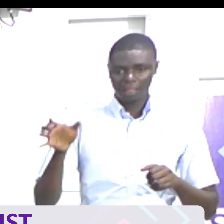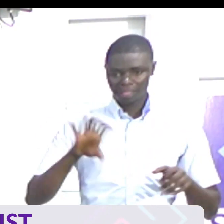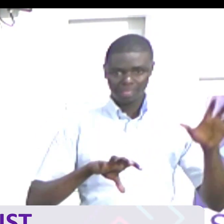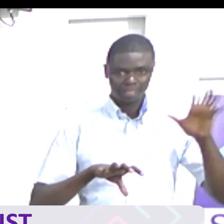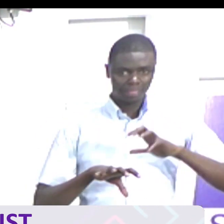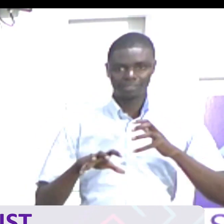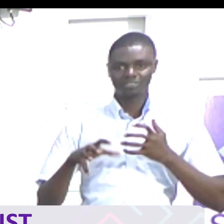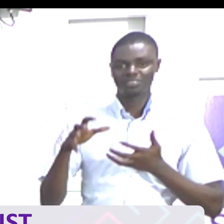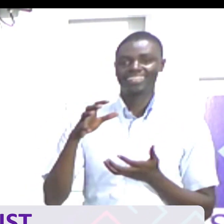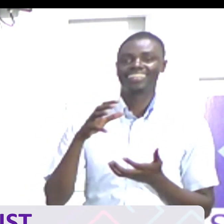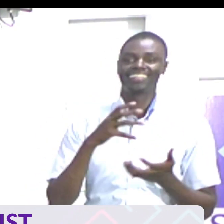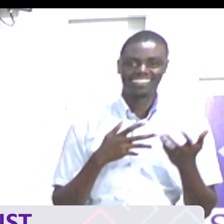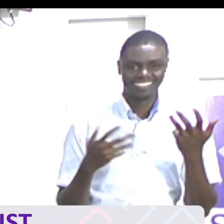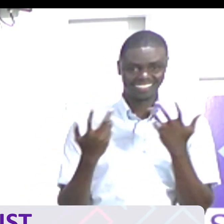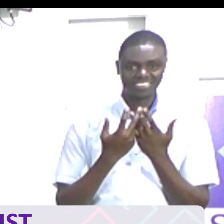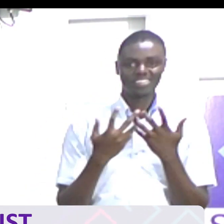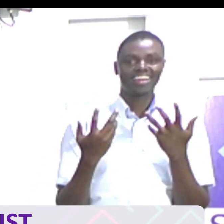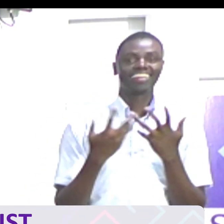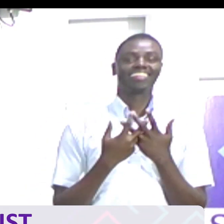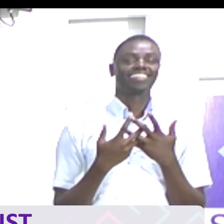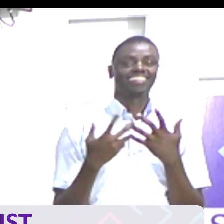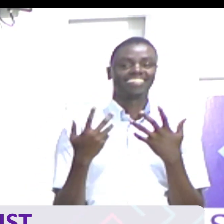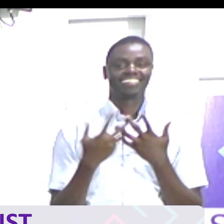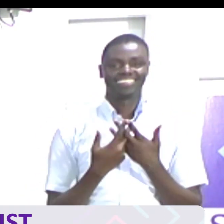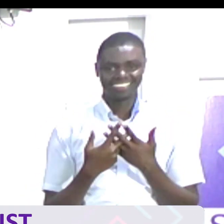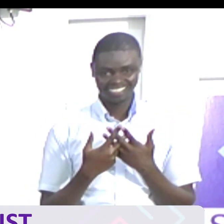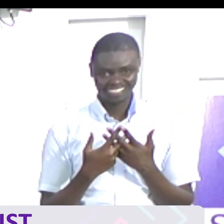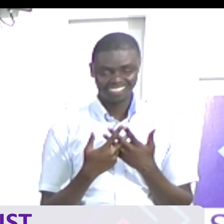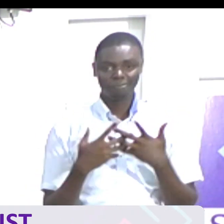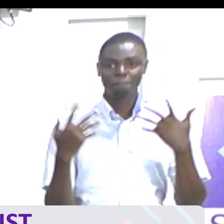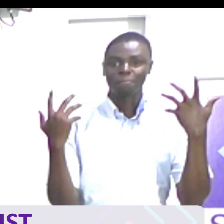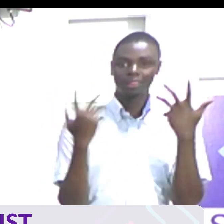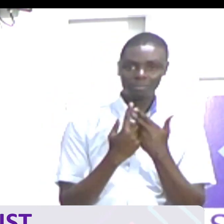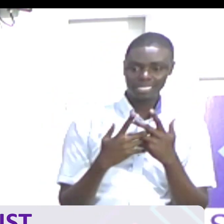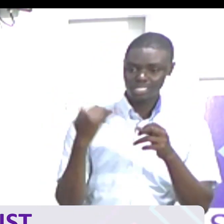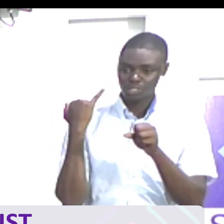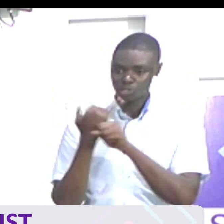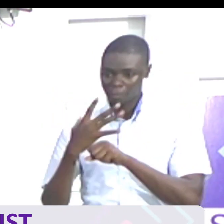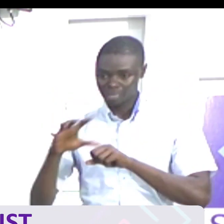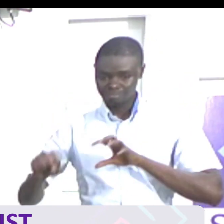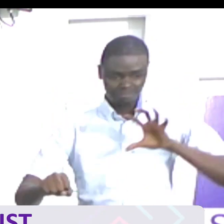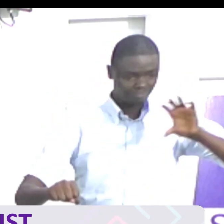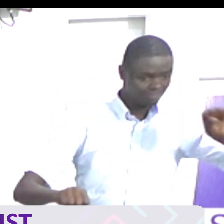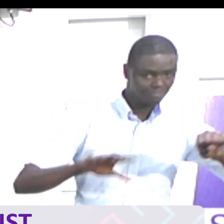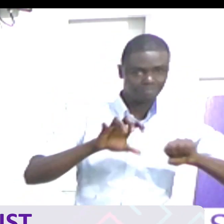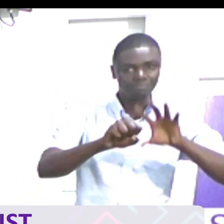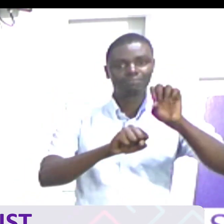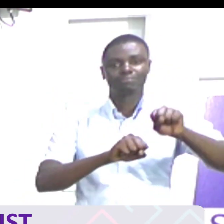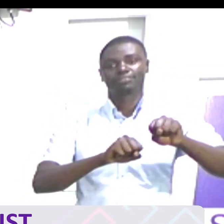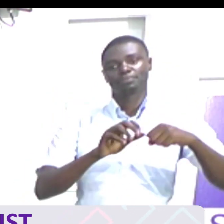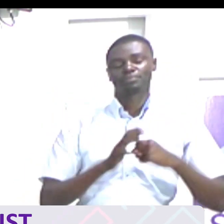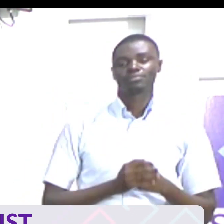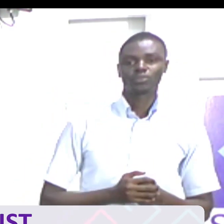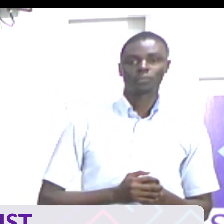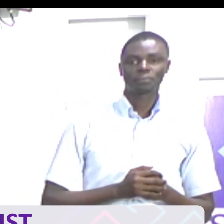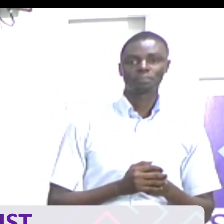Cocktail kwa bari pale. Mix them together them. But all about that, all